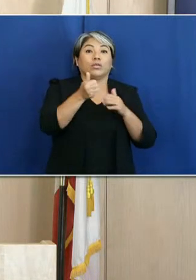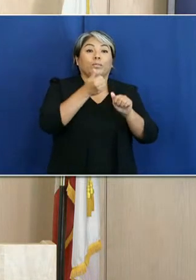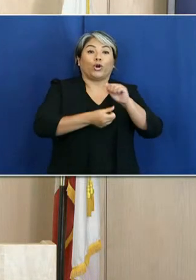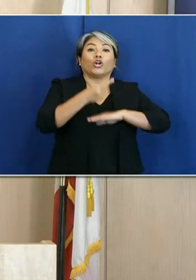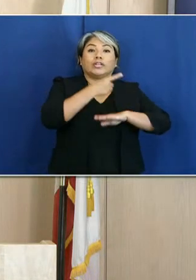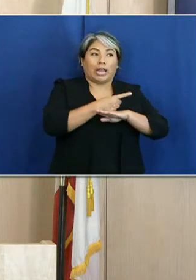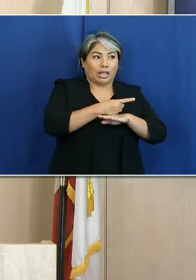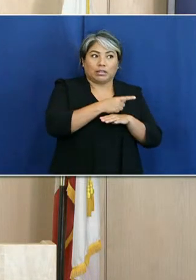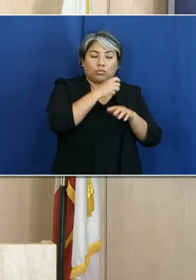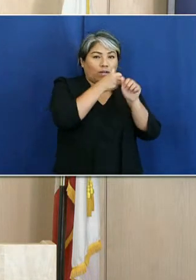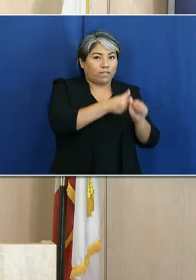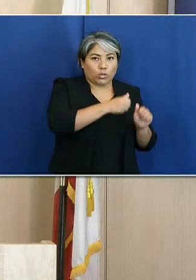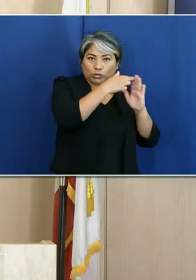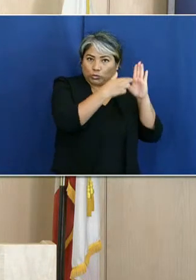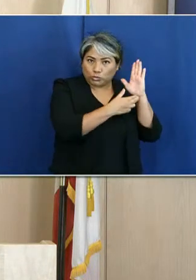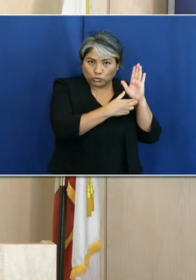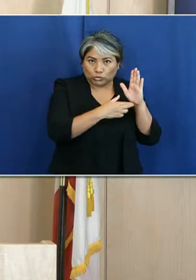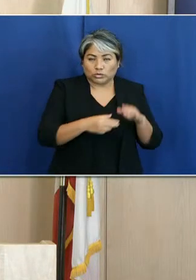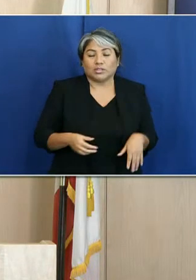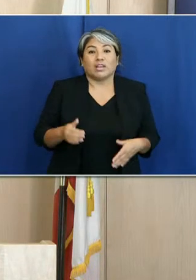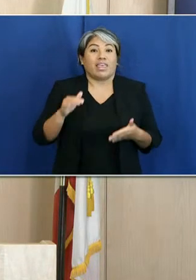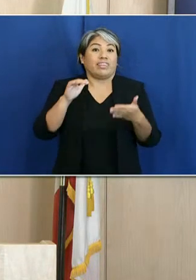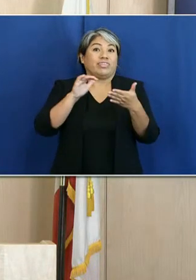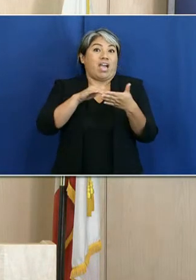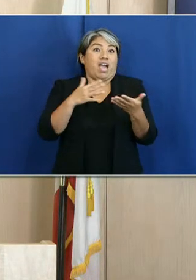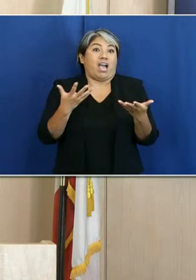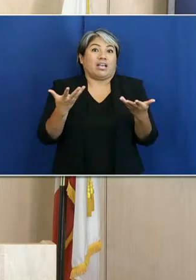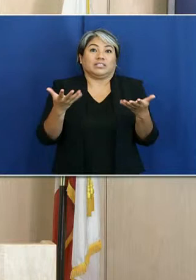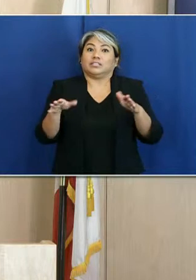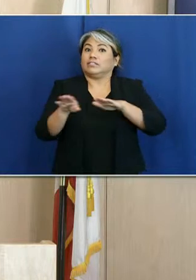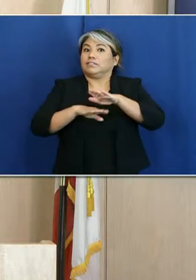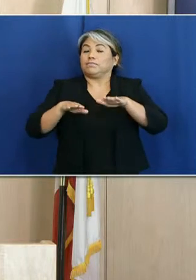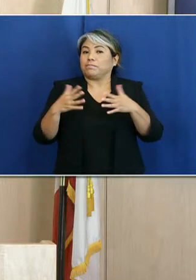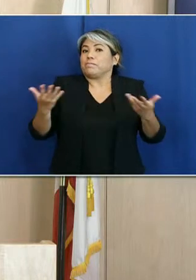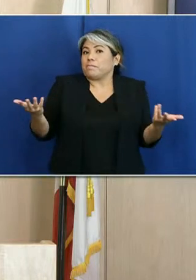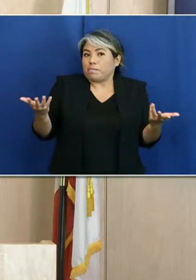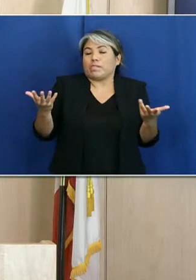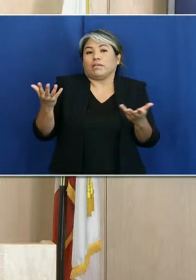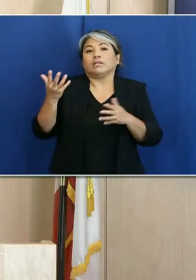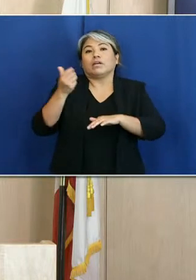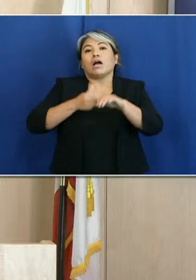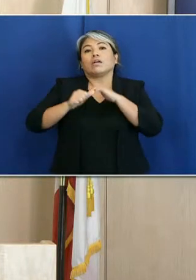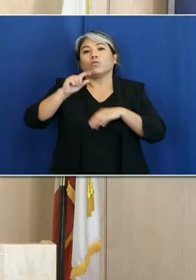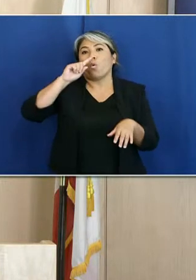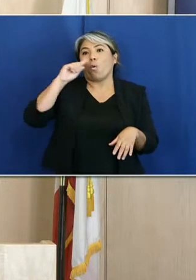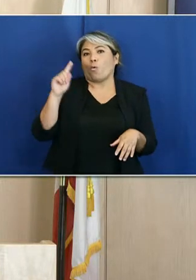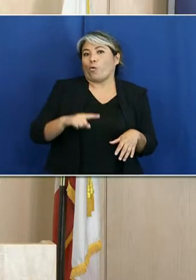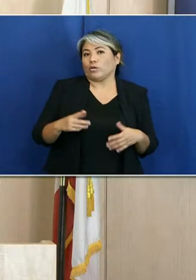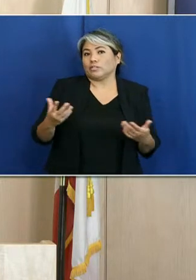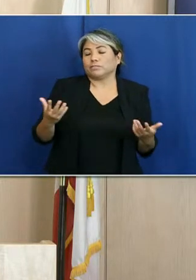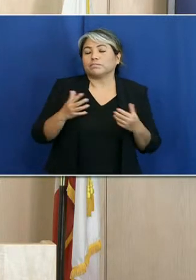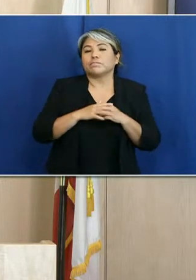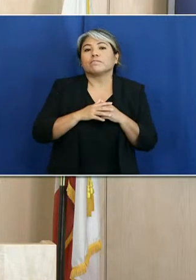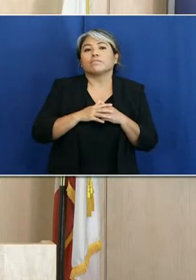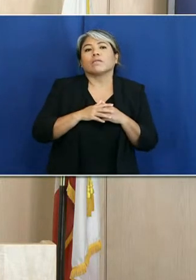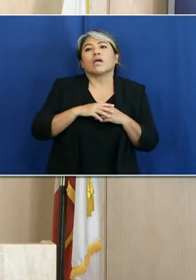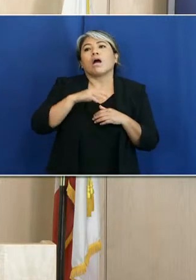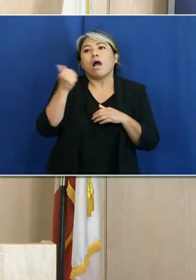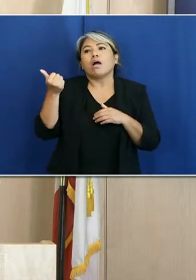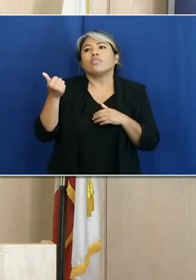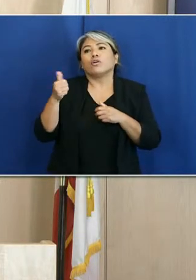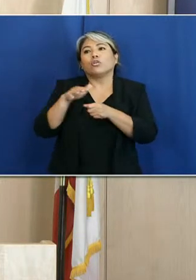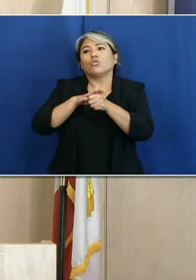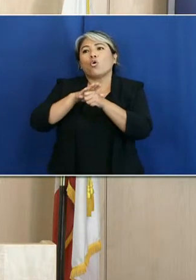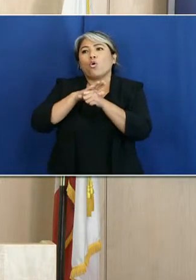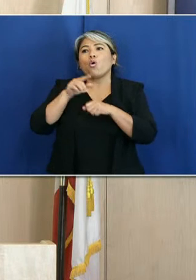day that they are in noncompliance. That really is the extent of the tools and mechanisms under the public health orders. Some local jurisdictions may